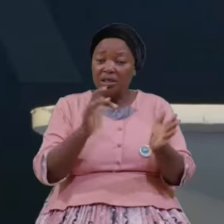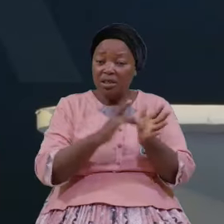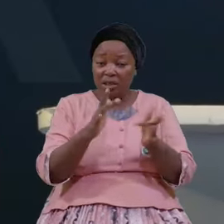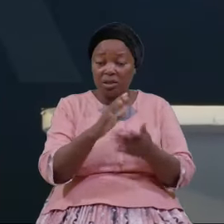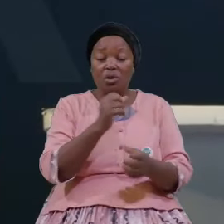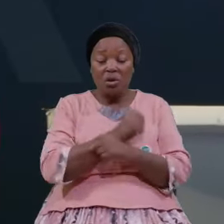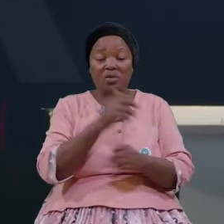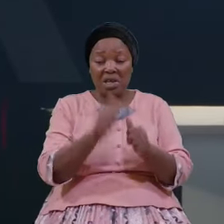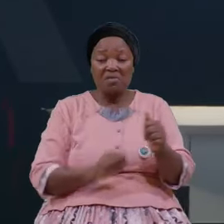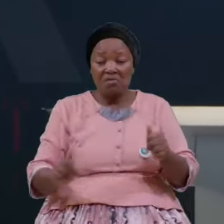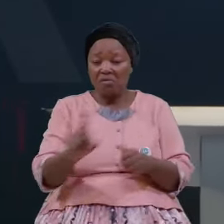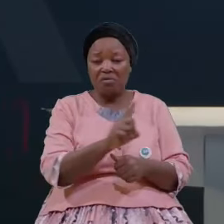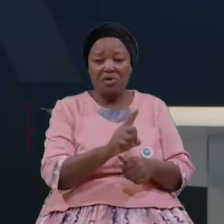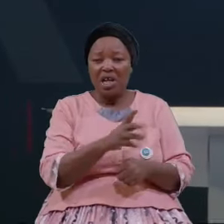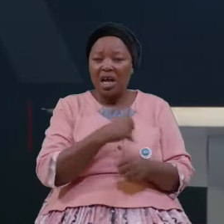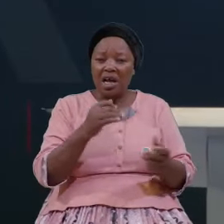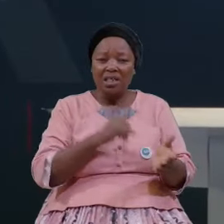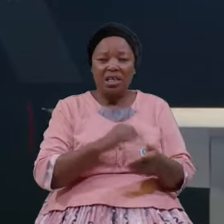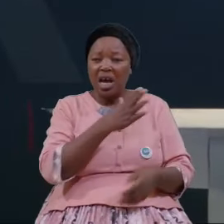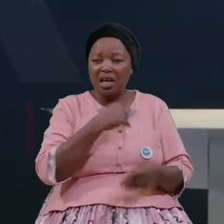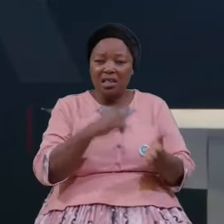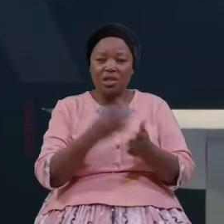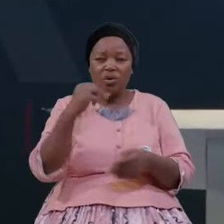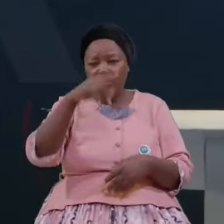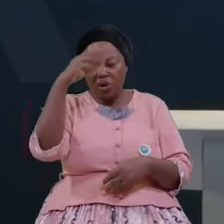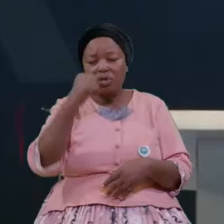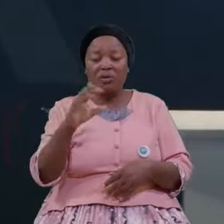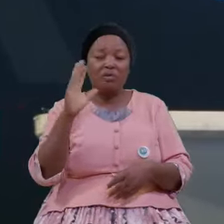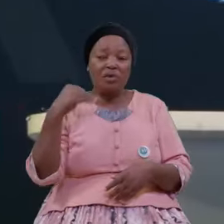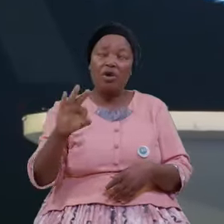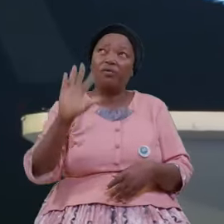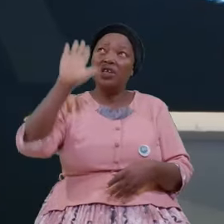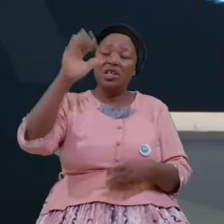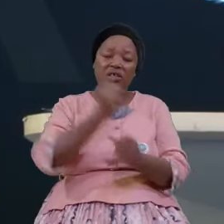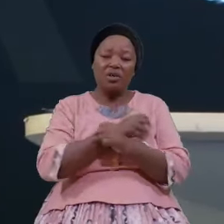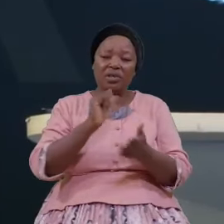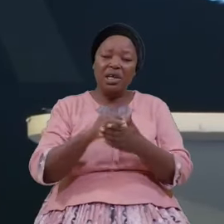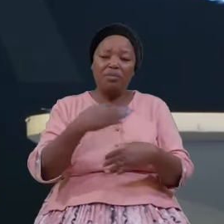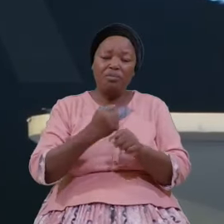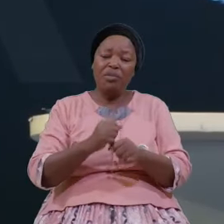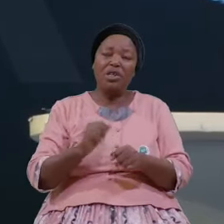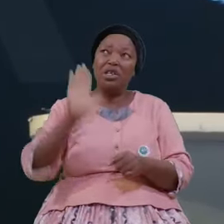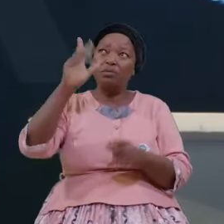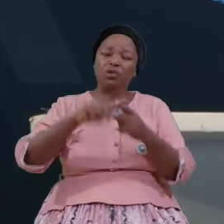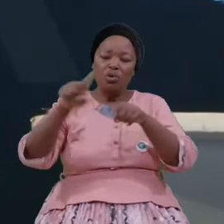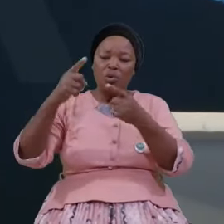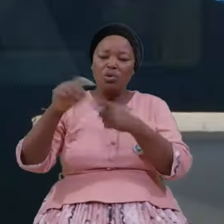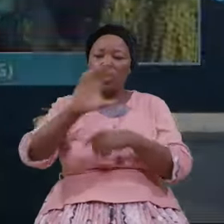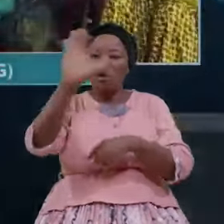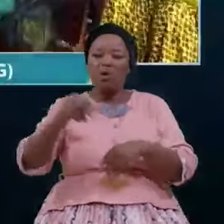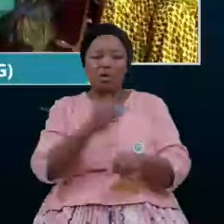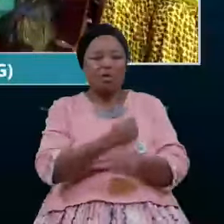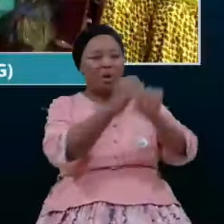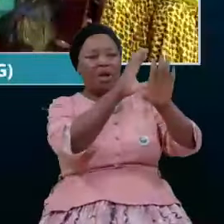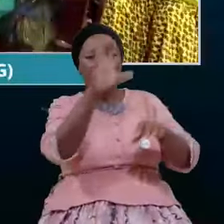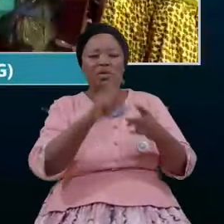because of his love that he went to the cross of Calvary to die for you. He first loved us